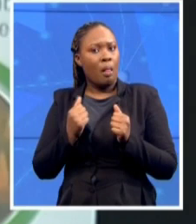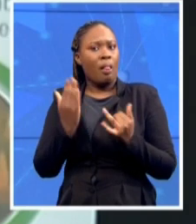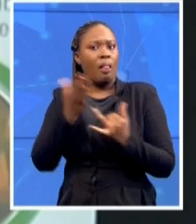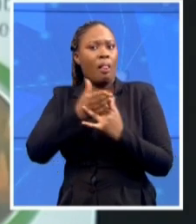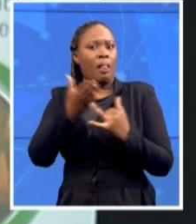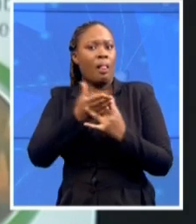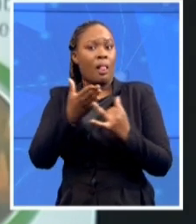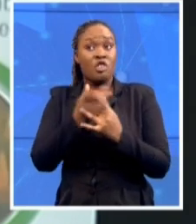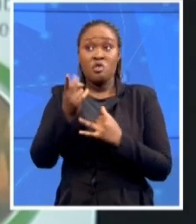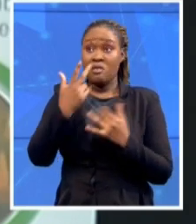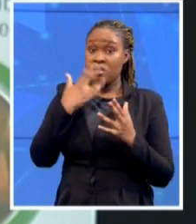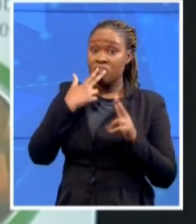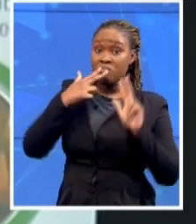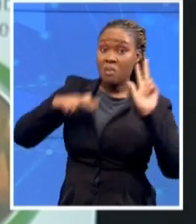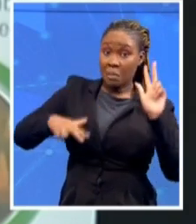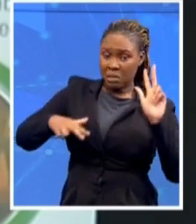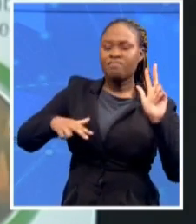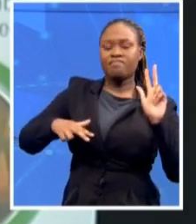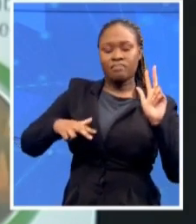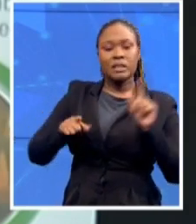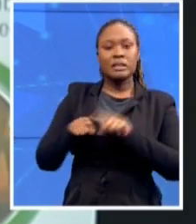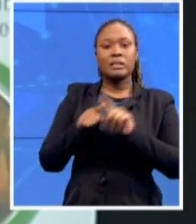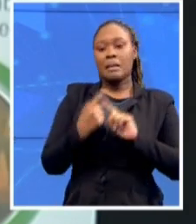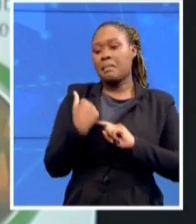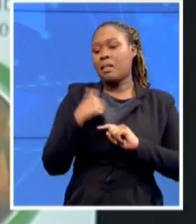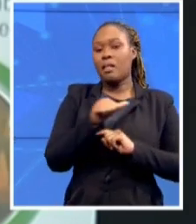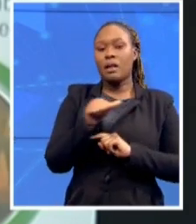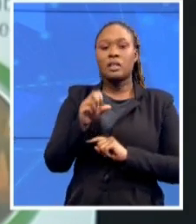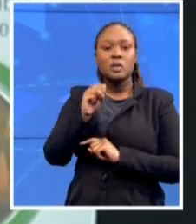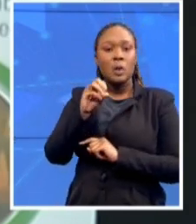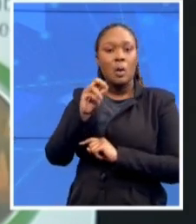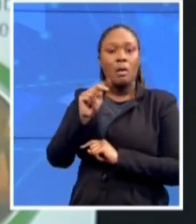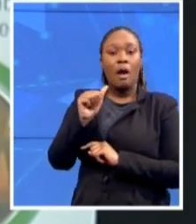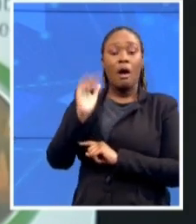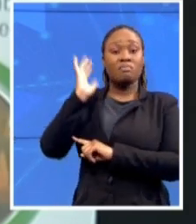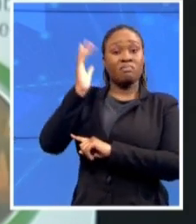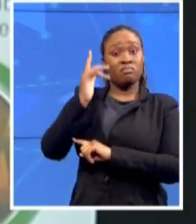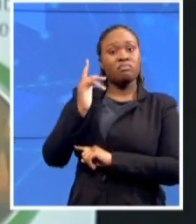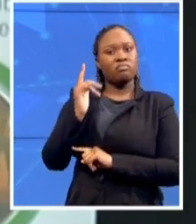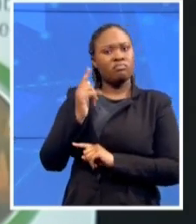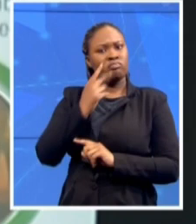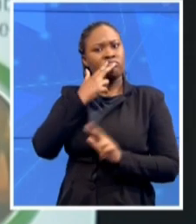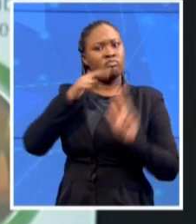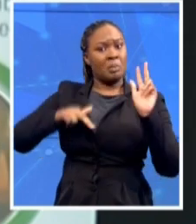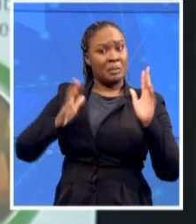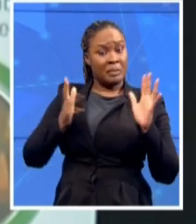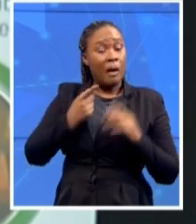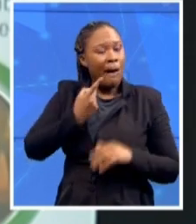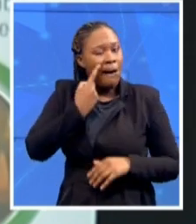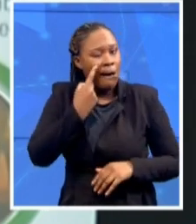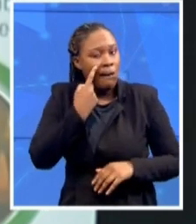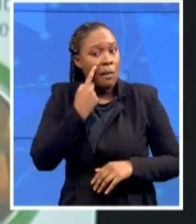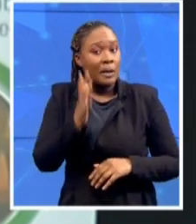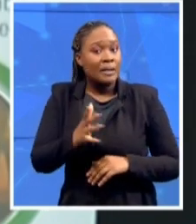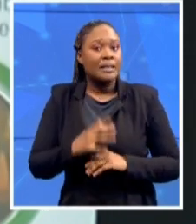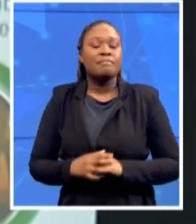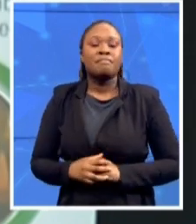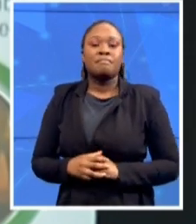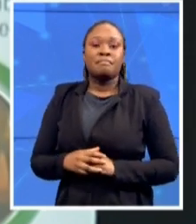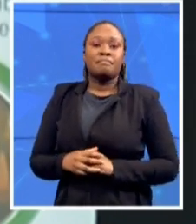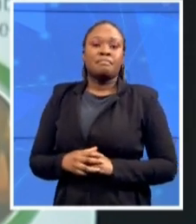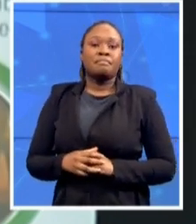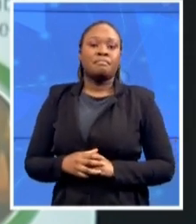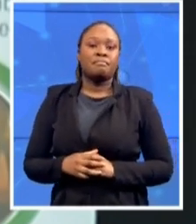President promised in his State of the Nation address last week, Thursday. Further than that, we are encouraged by the